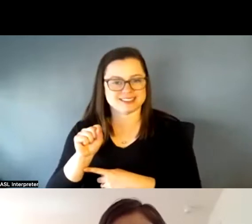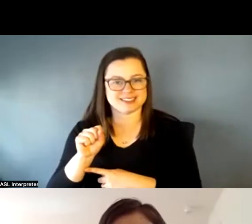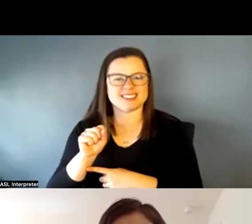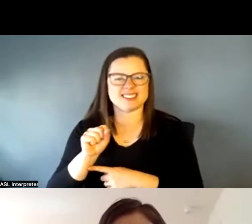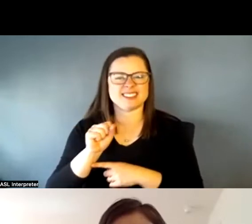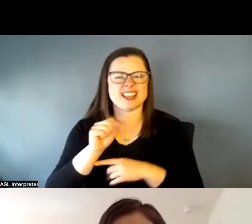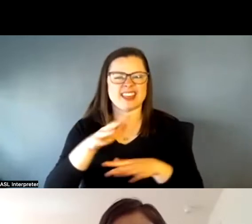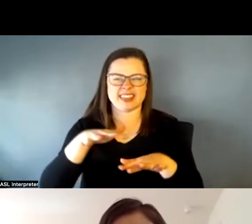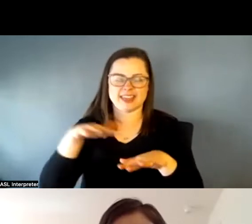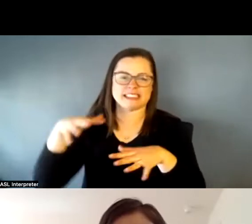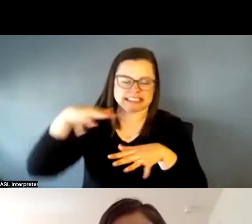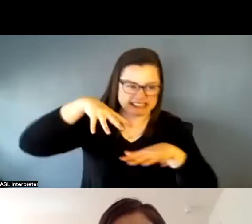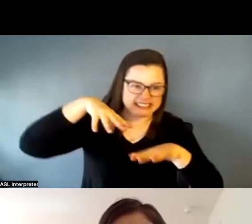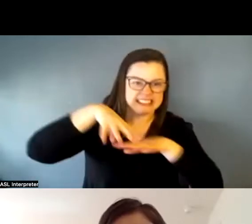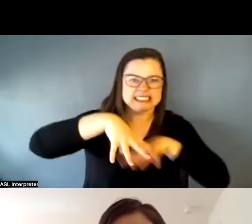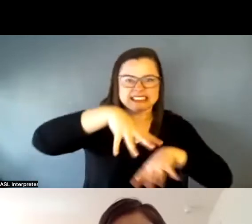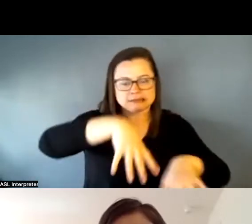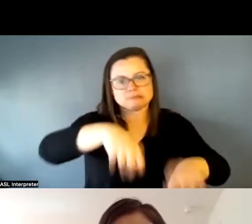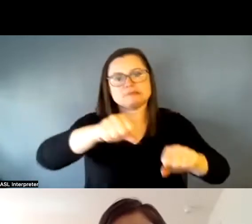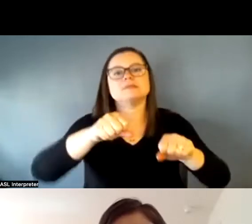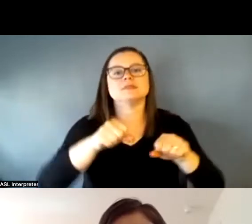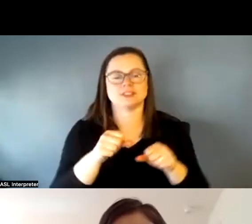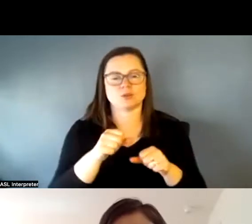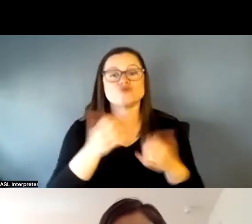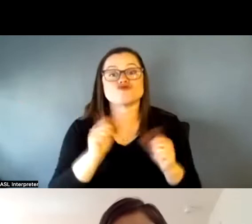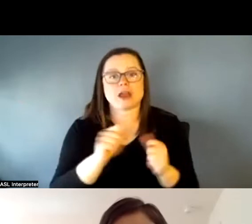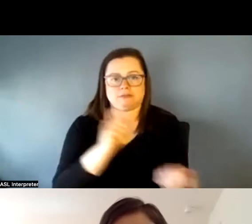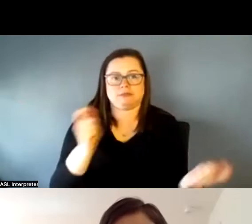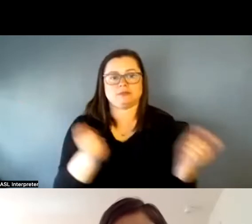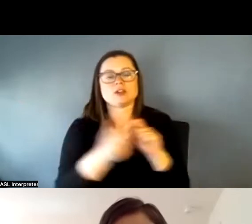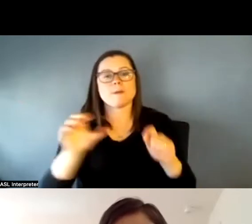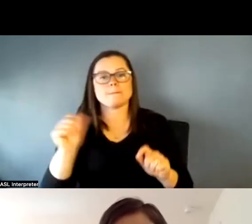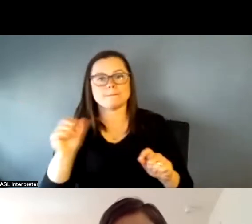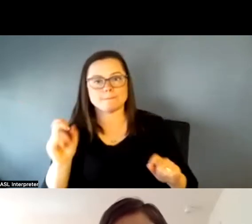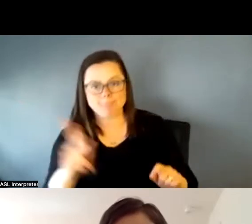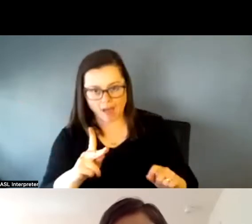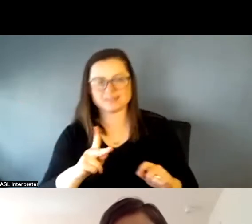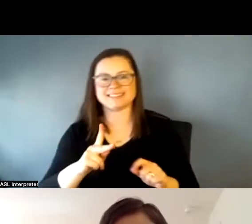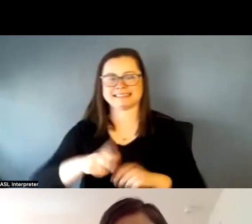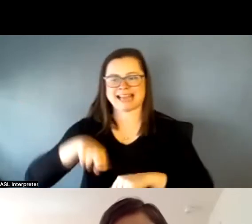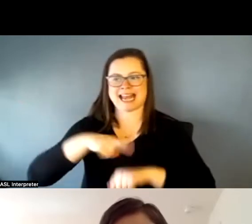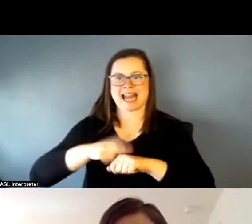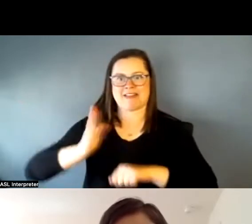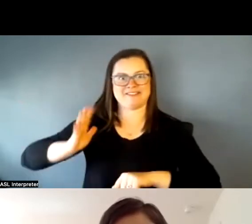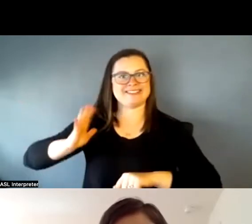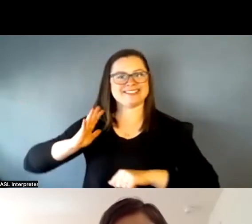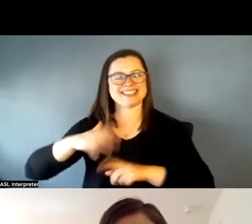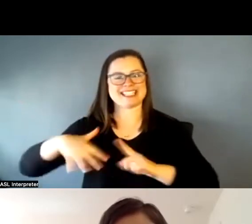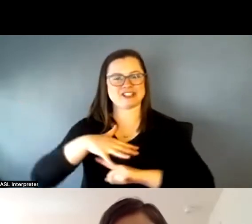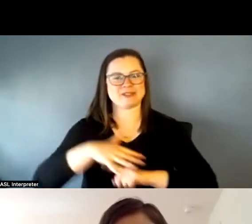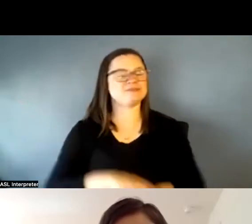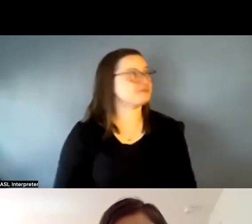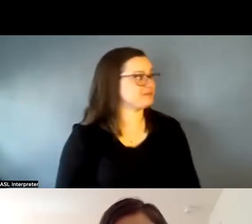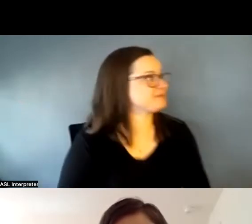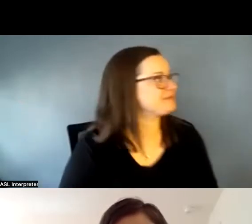its original condition. With regard to trees, one of the keystone trees that